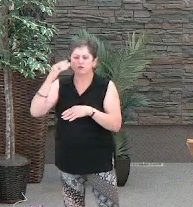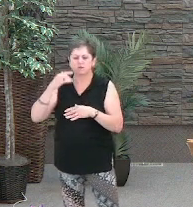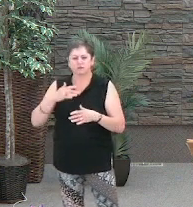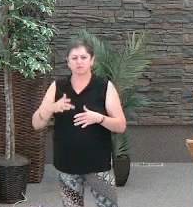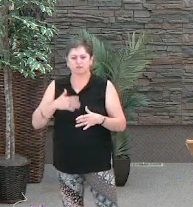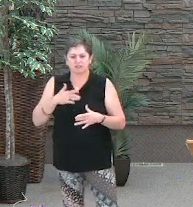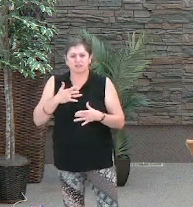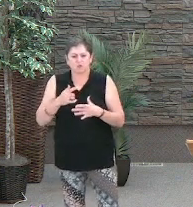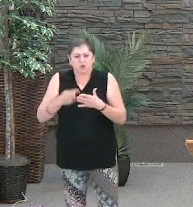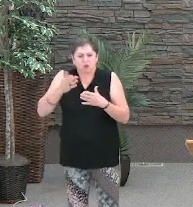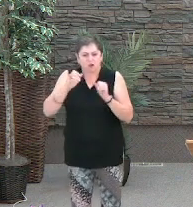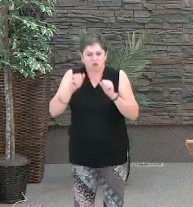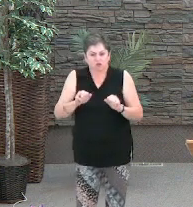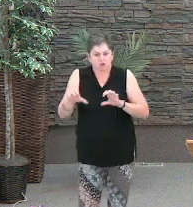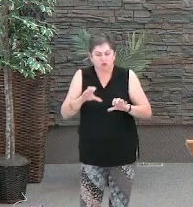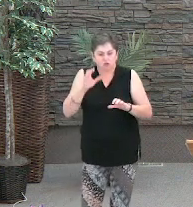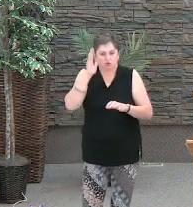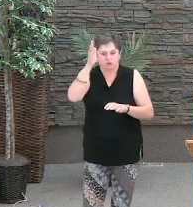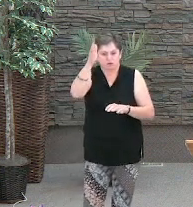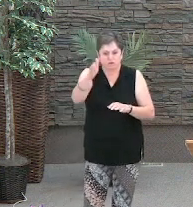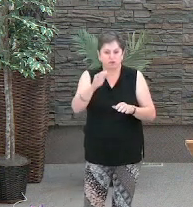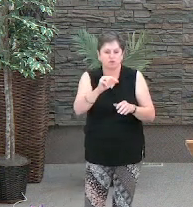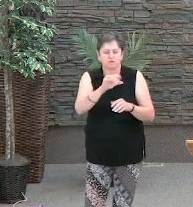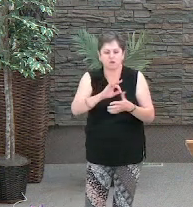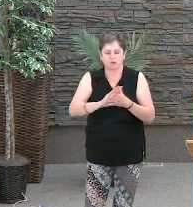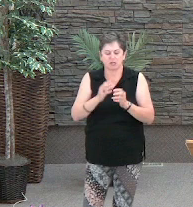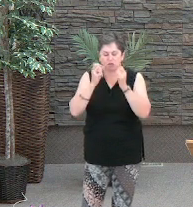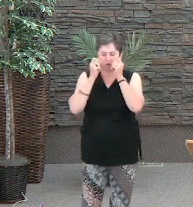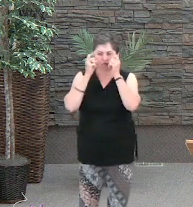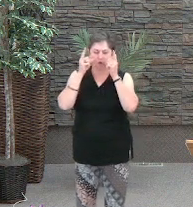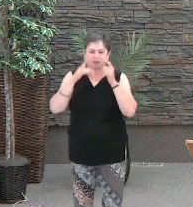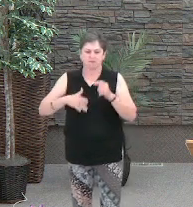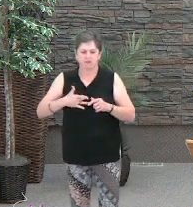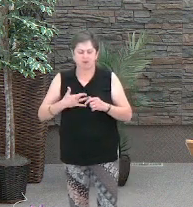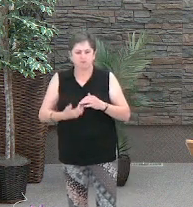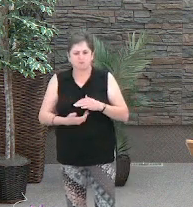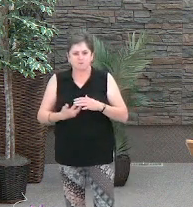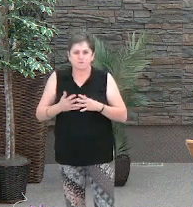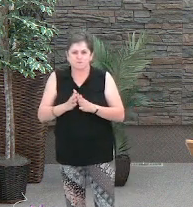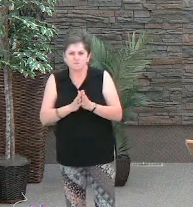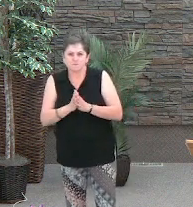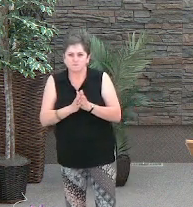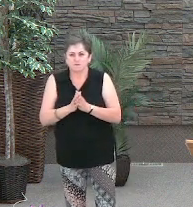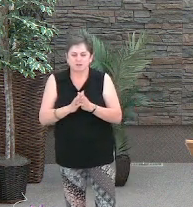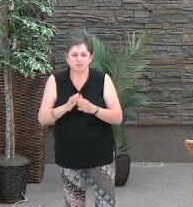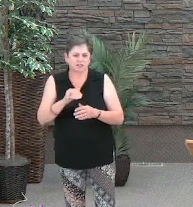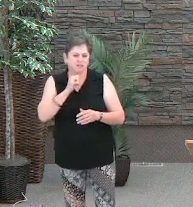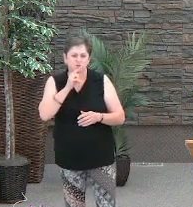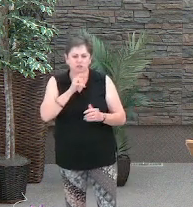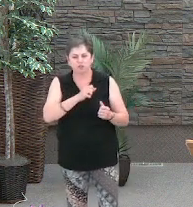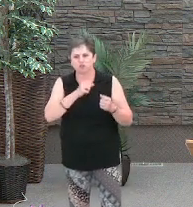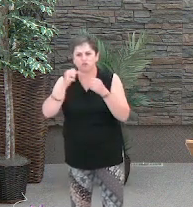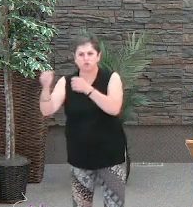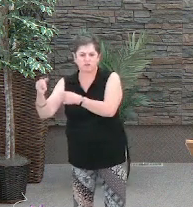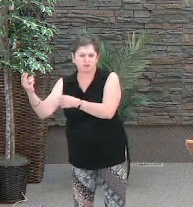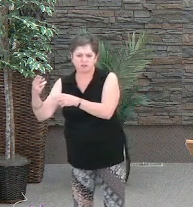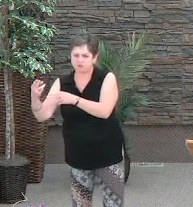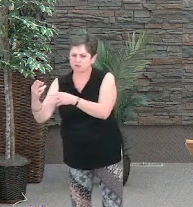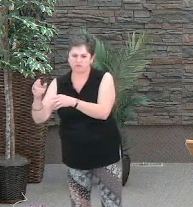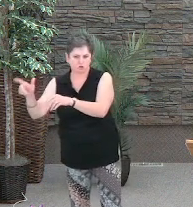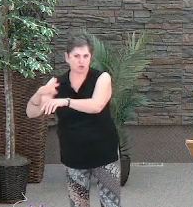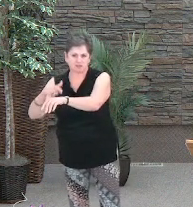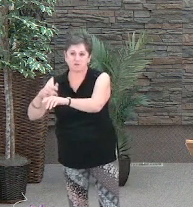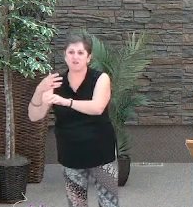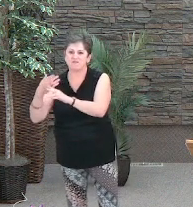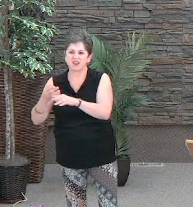God could do yet in Great Falls began to awaken in them. And I wonder that because they really didn't drive to Helena for very long.